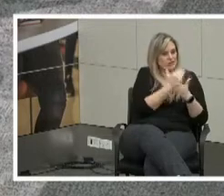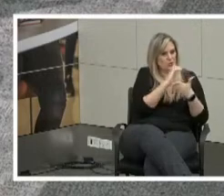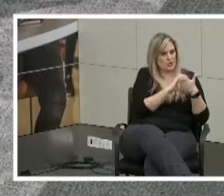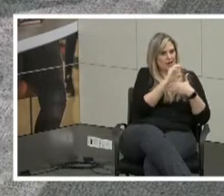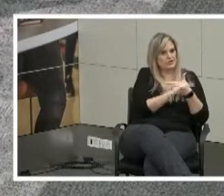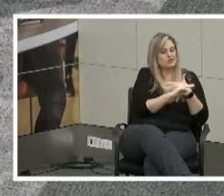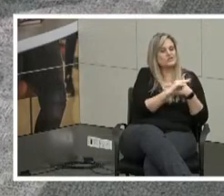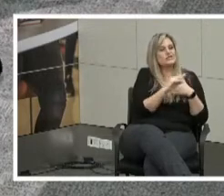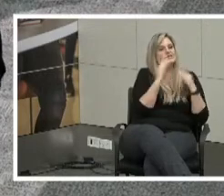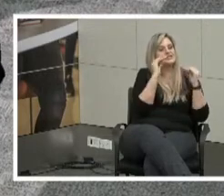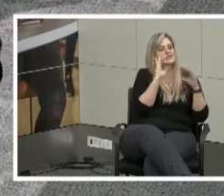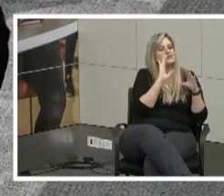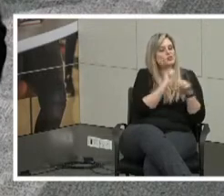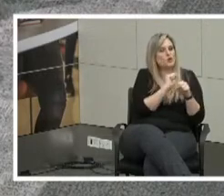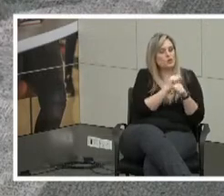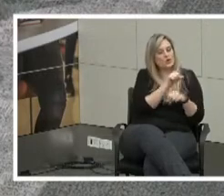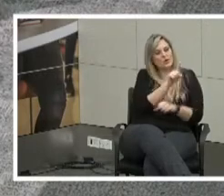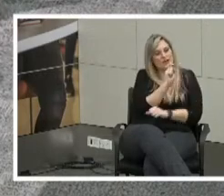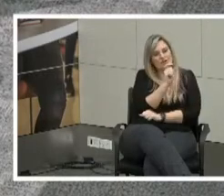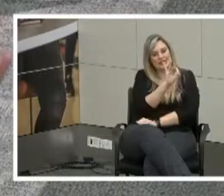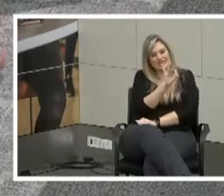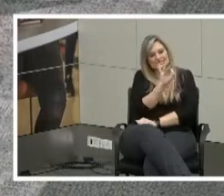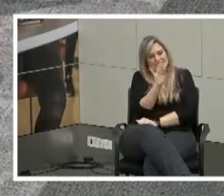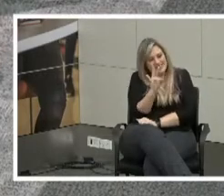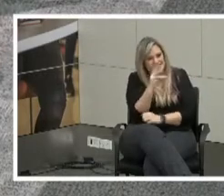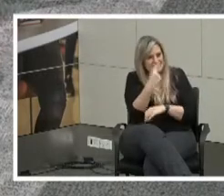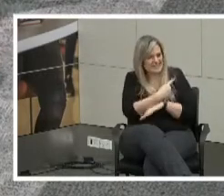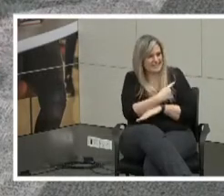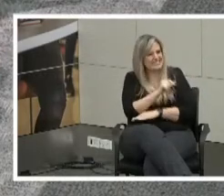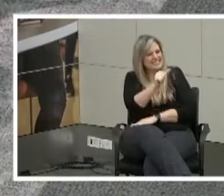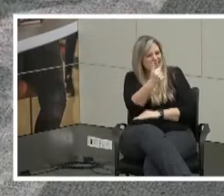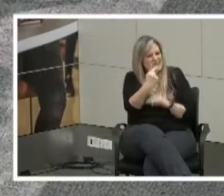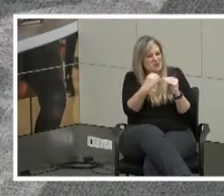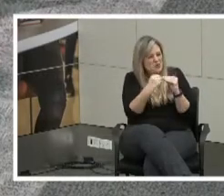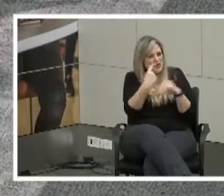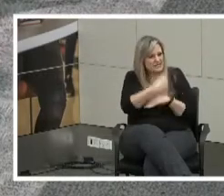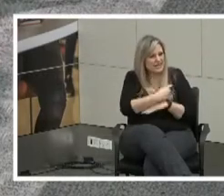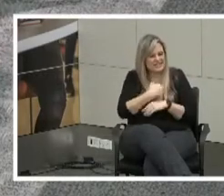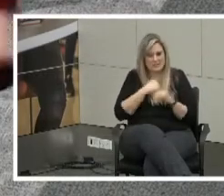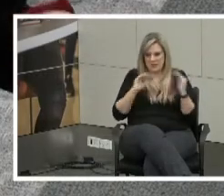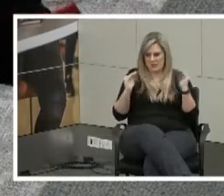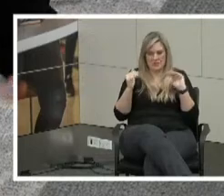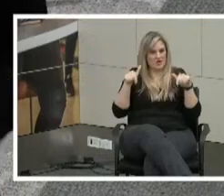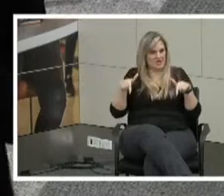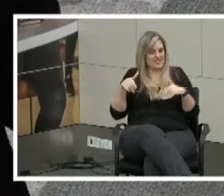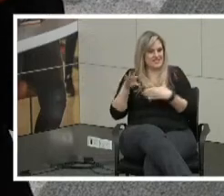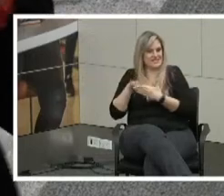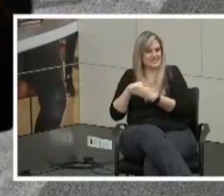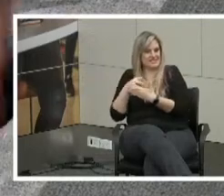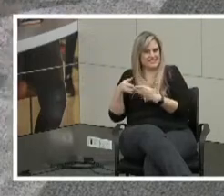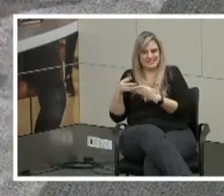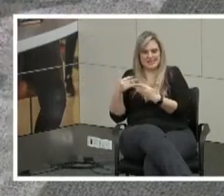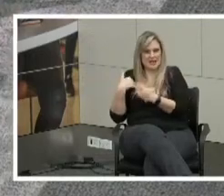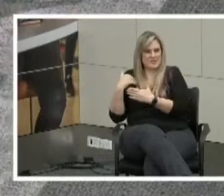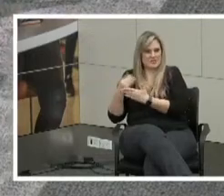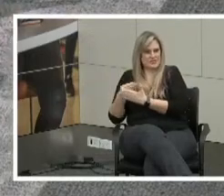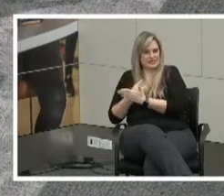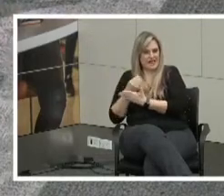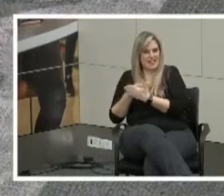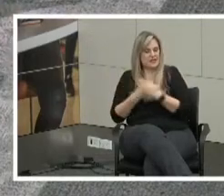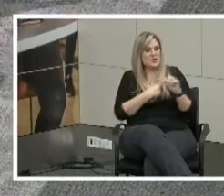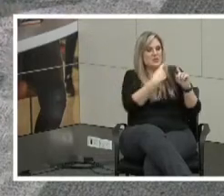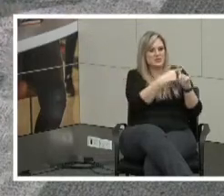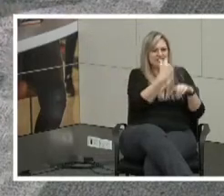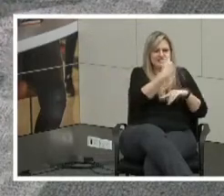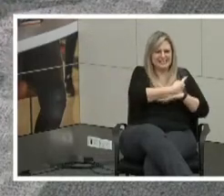teachers will work 197 days 10 more days looking at this this year's salary table all things being equal considering the 10 additional working